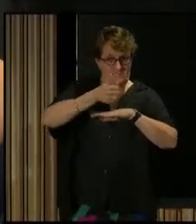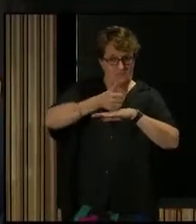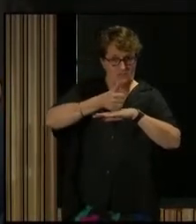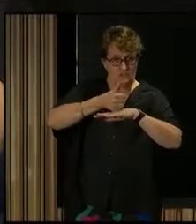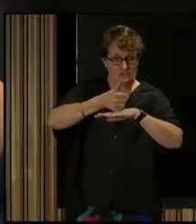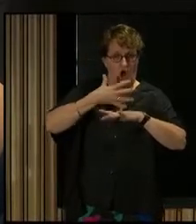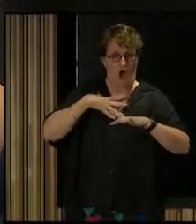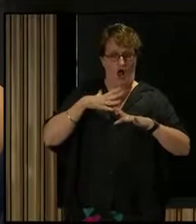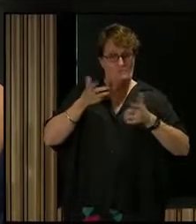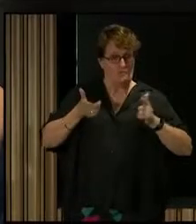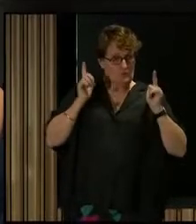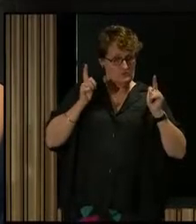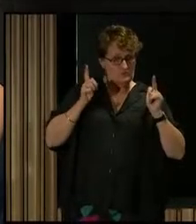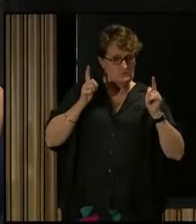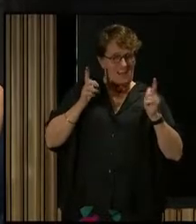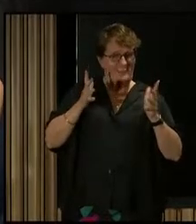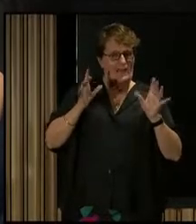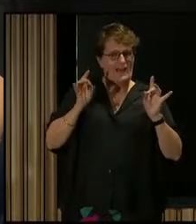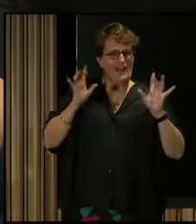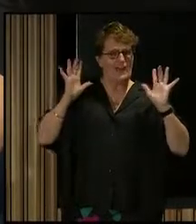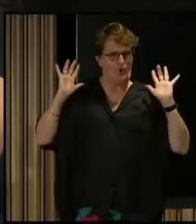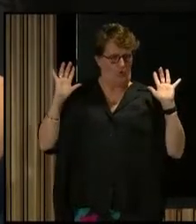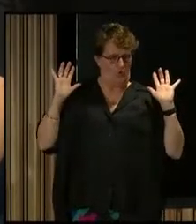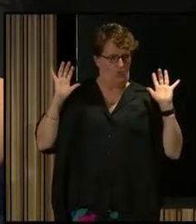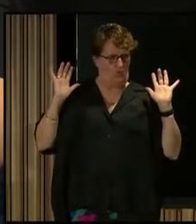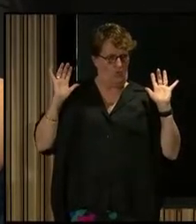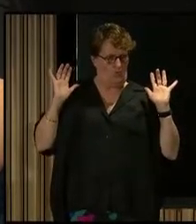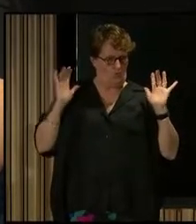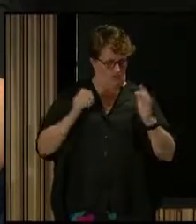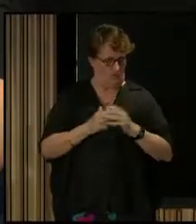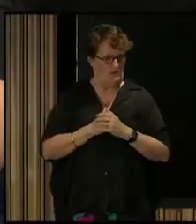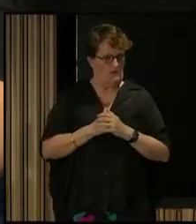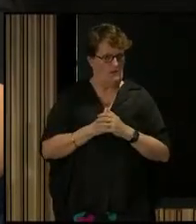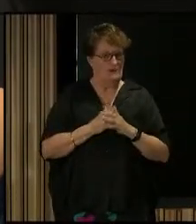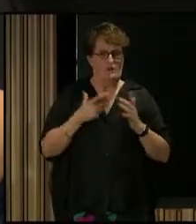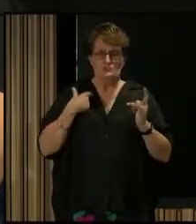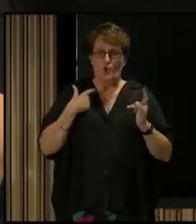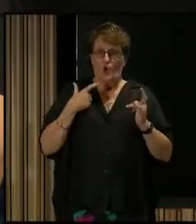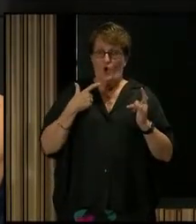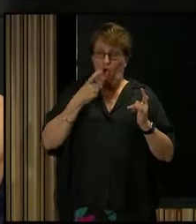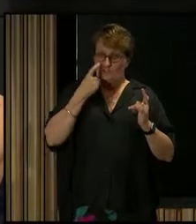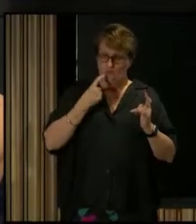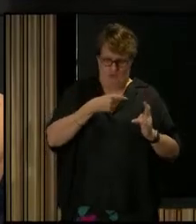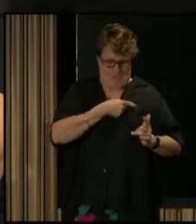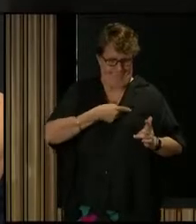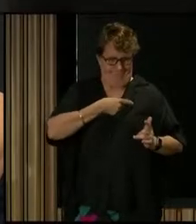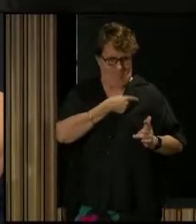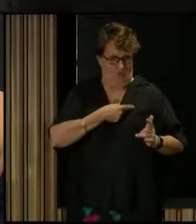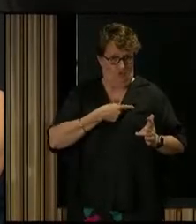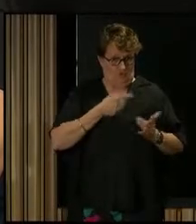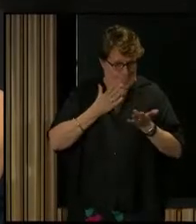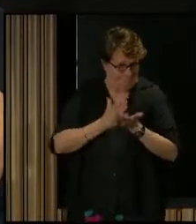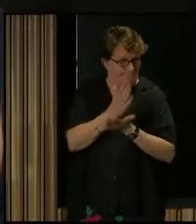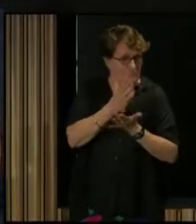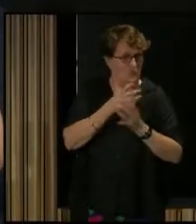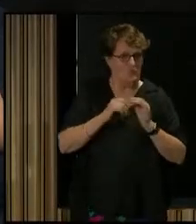then I let go. So I kind of think of this as kind of like being honest with the audience, or being honest even with